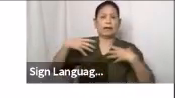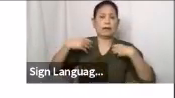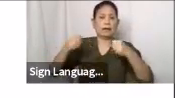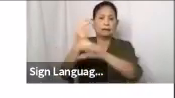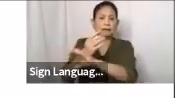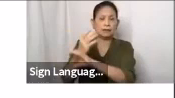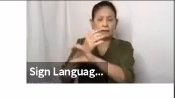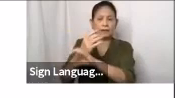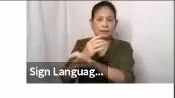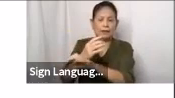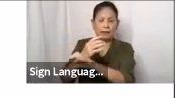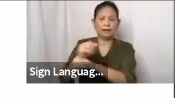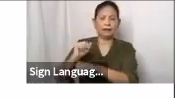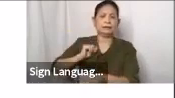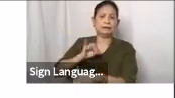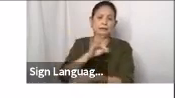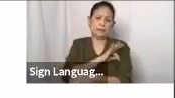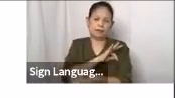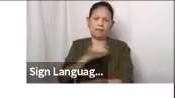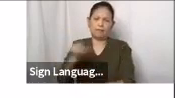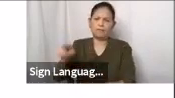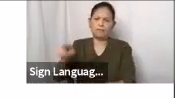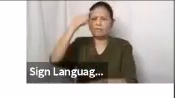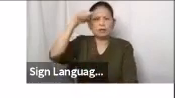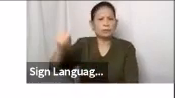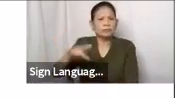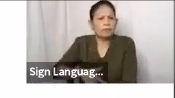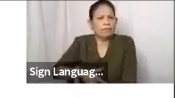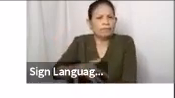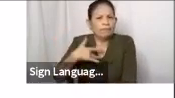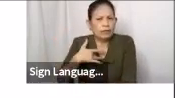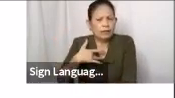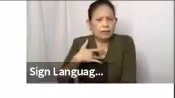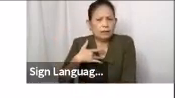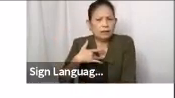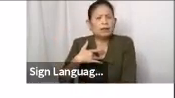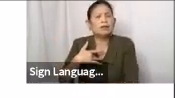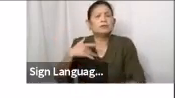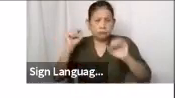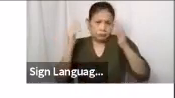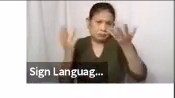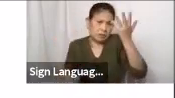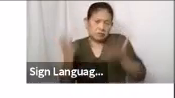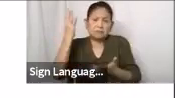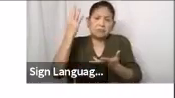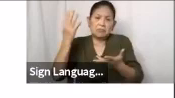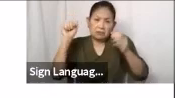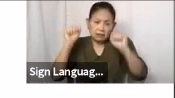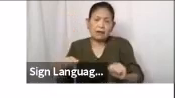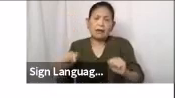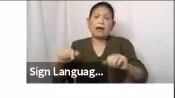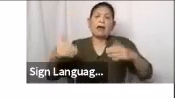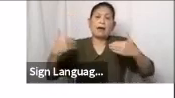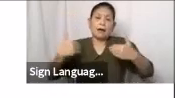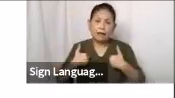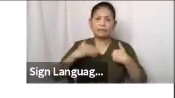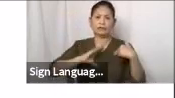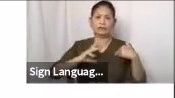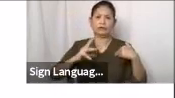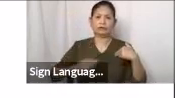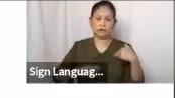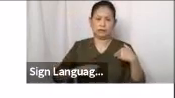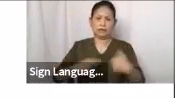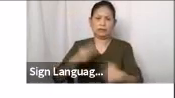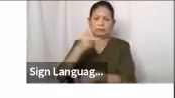staff, just to make them sensitized that you can have a transgender patient and a transgender client as well, and you have to treat them